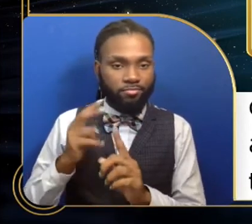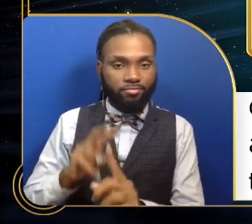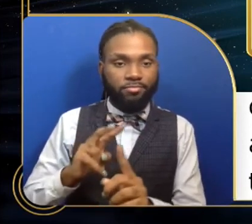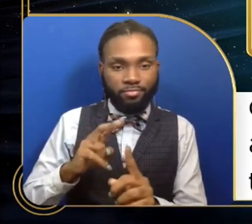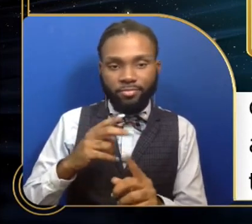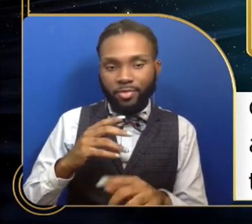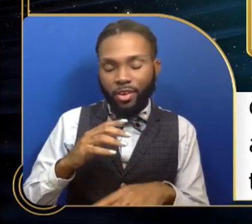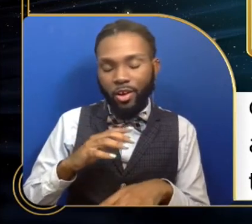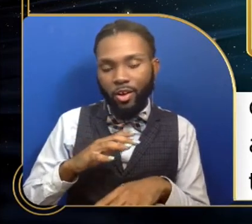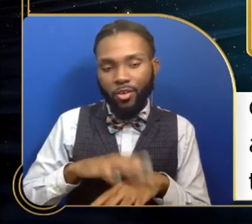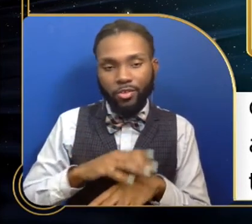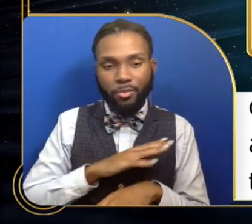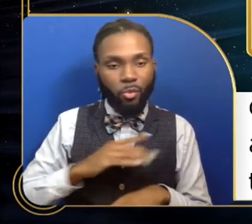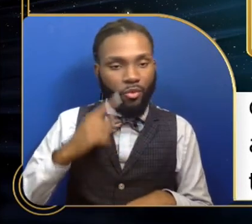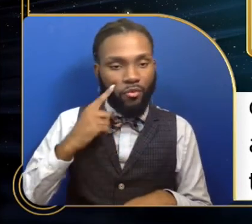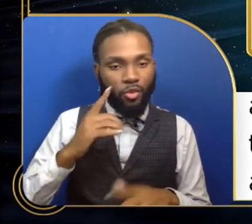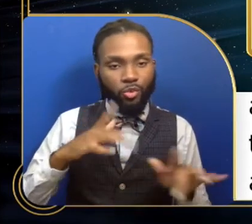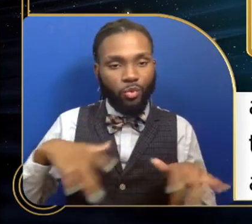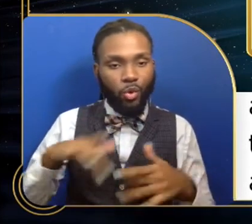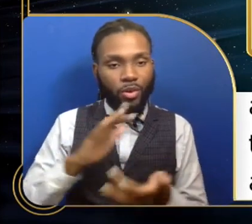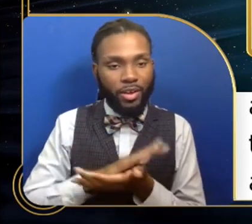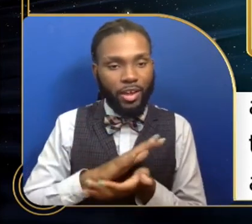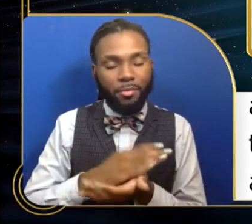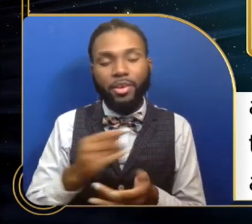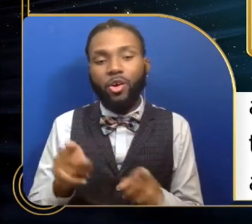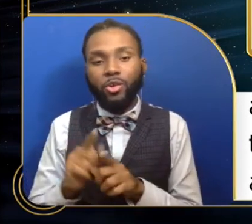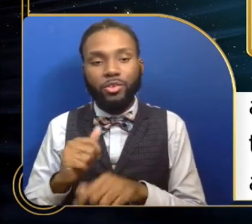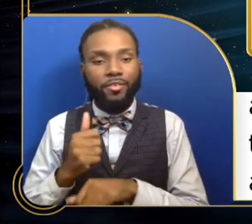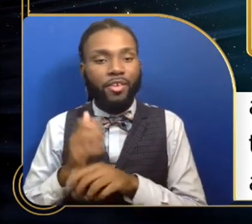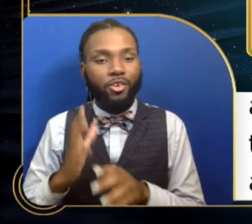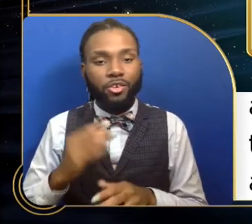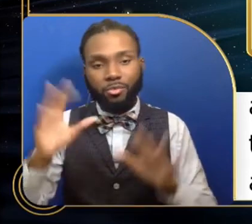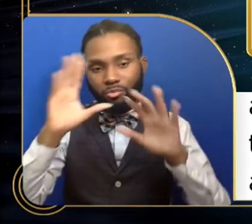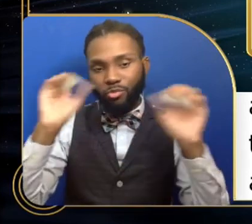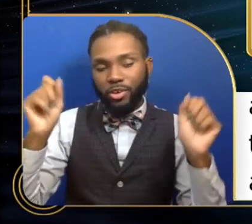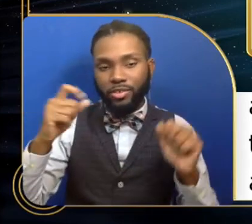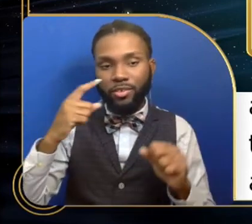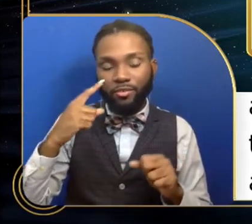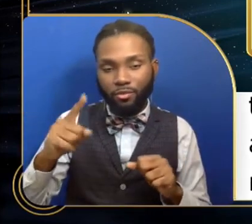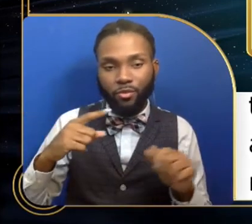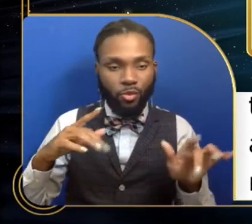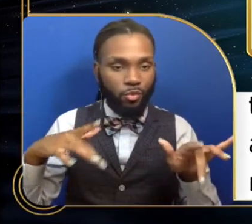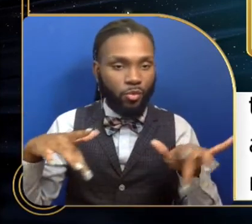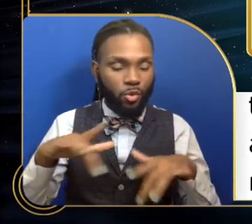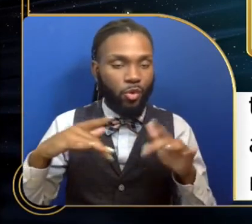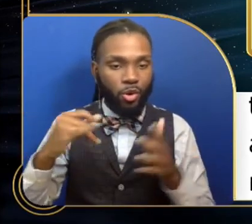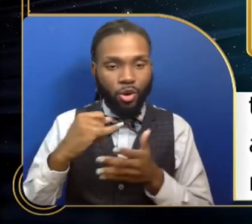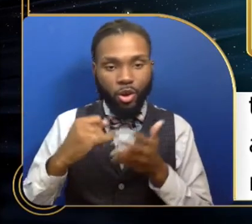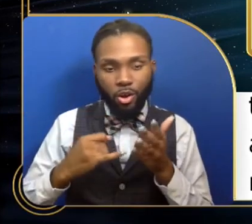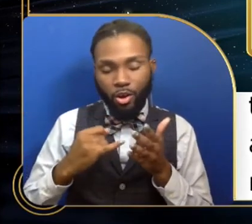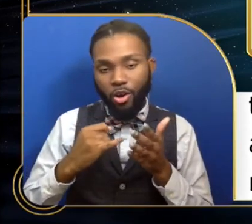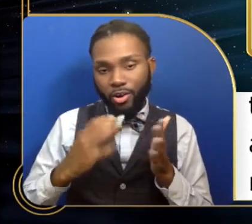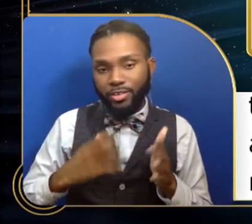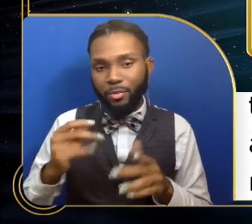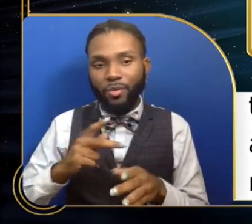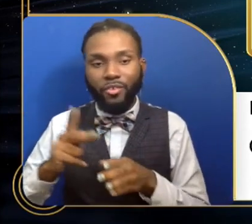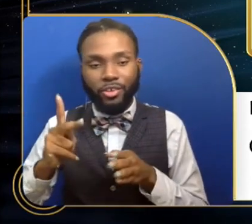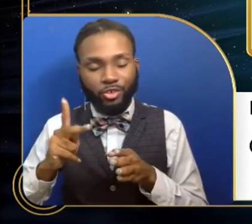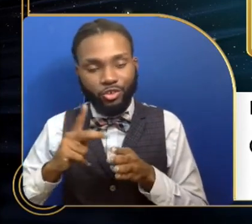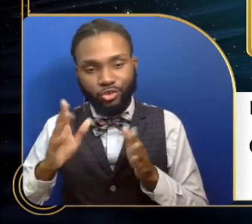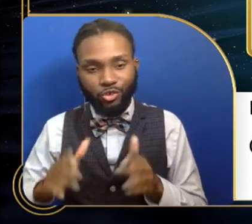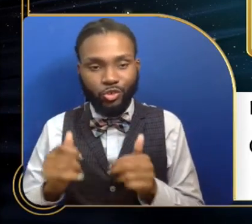Recording Academy and also as founder and president of Recording Artists and Music Professionals with Disability. So I mean it when I